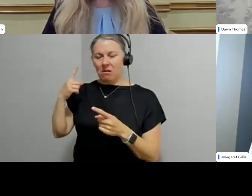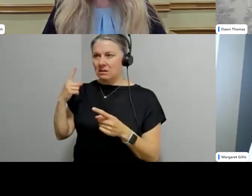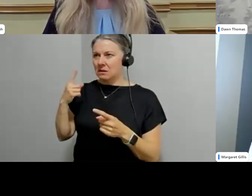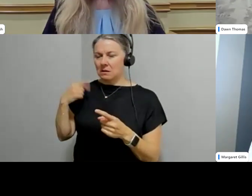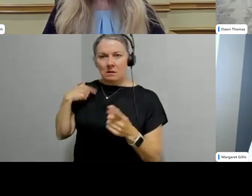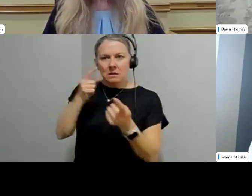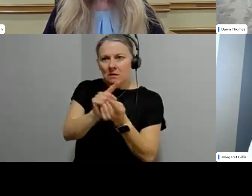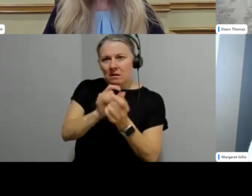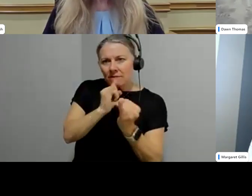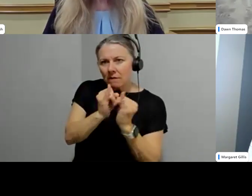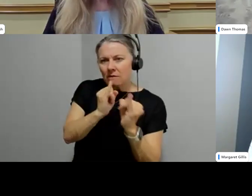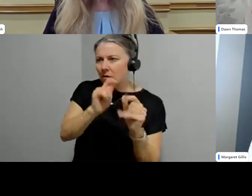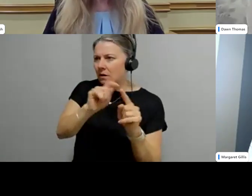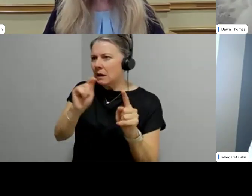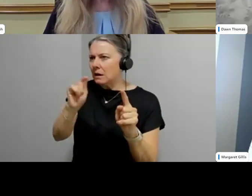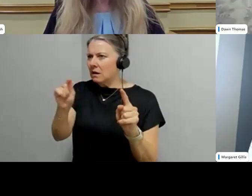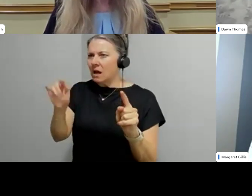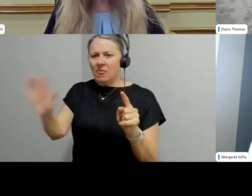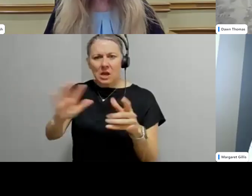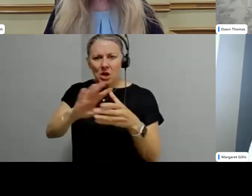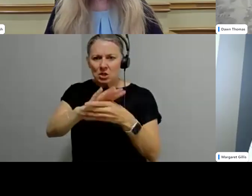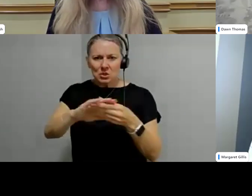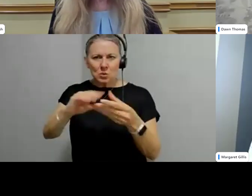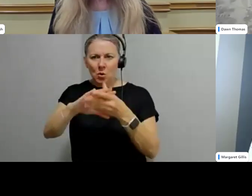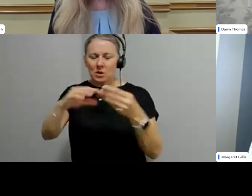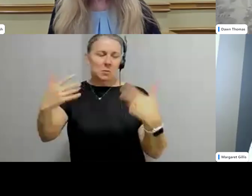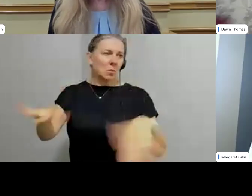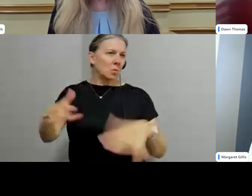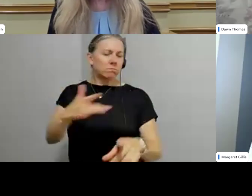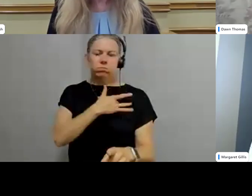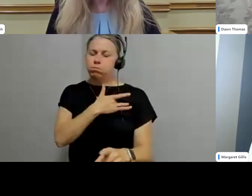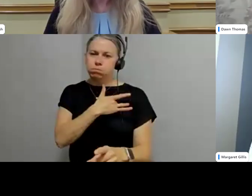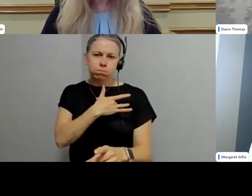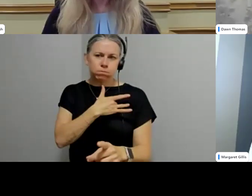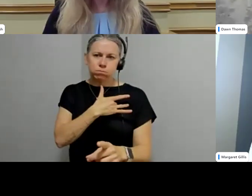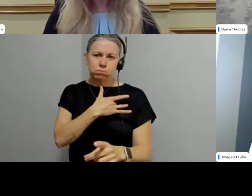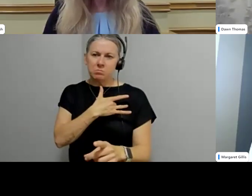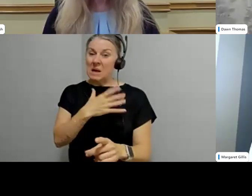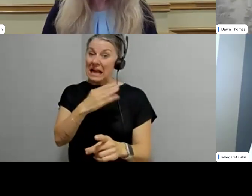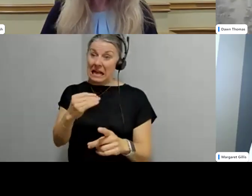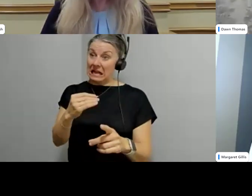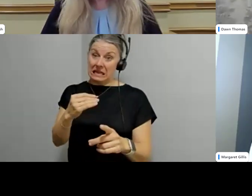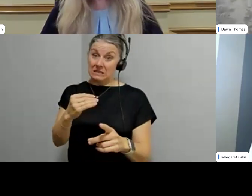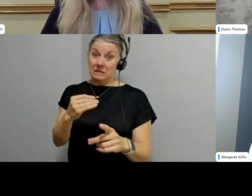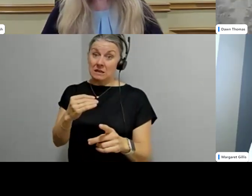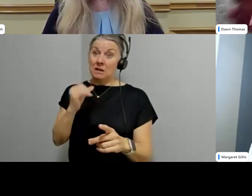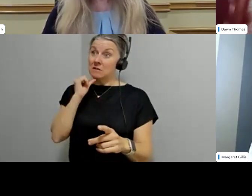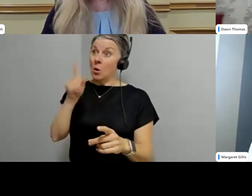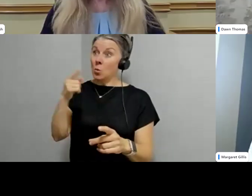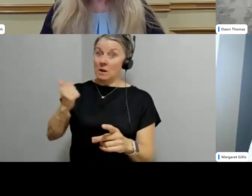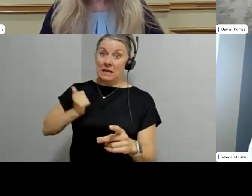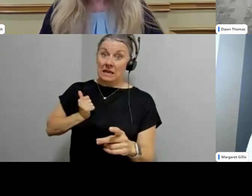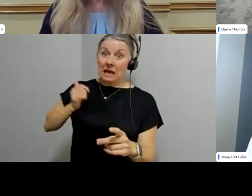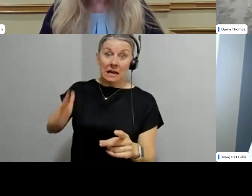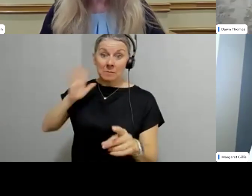to, their stories were so incredibly profound and they were all very universal as well. So that's why I thought I would do a book on